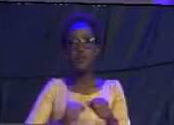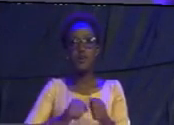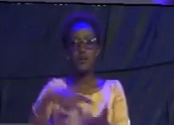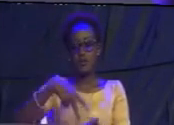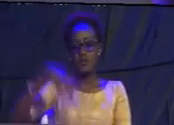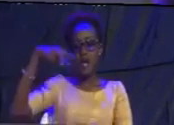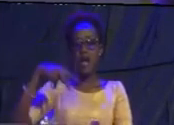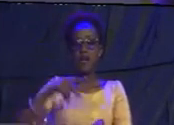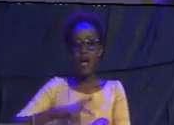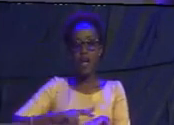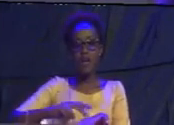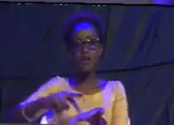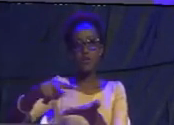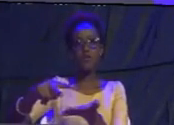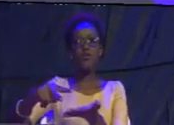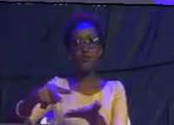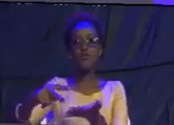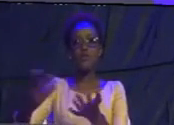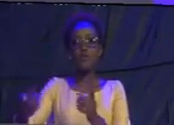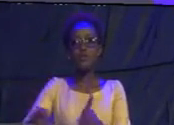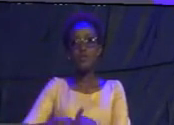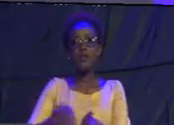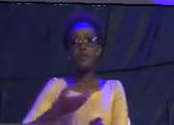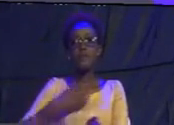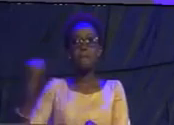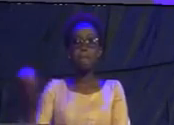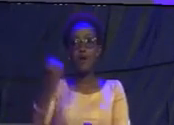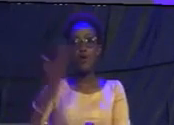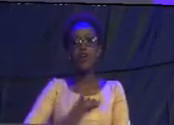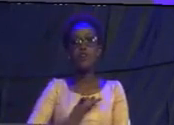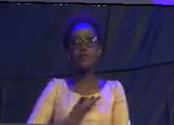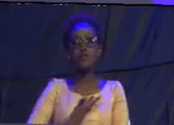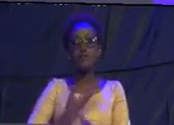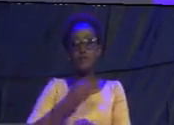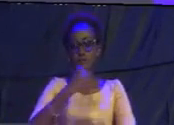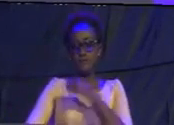2015, the theme was Go in the Mighty of Yours.